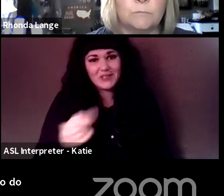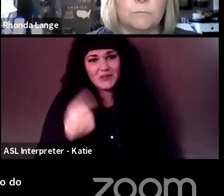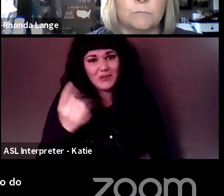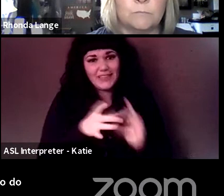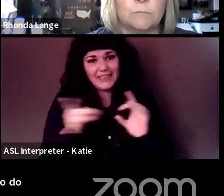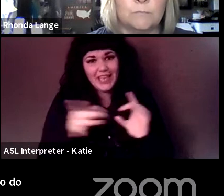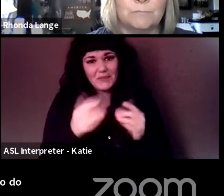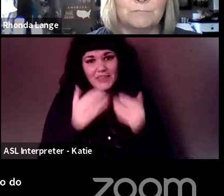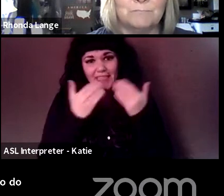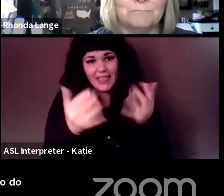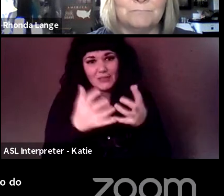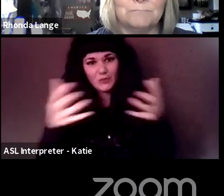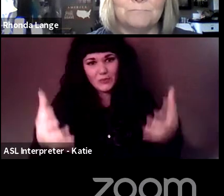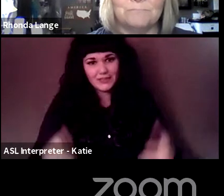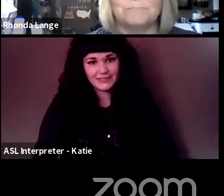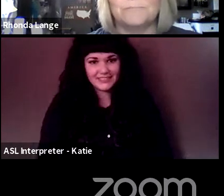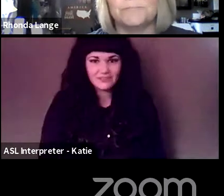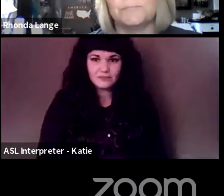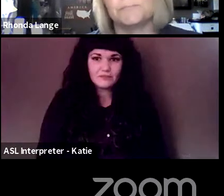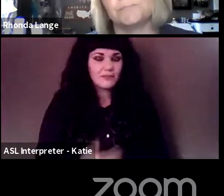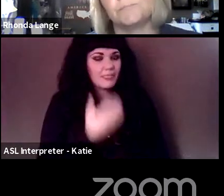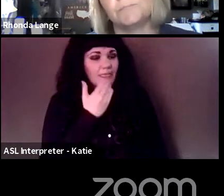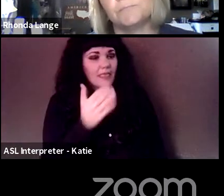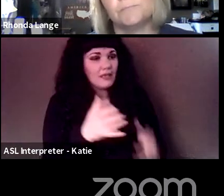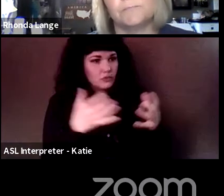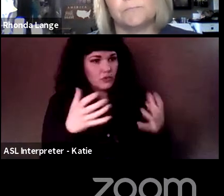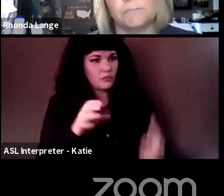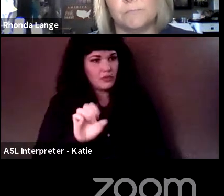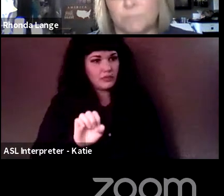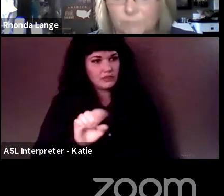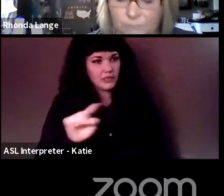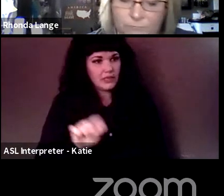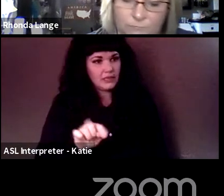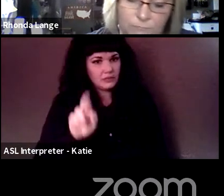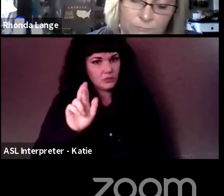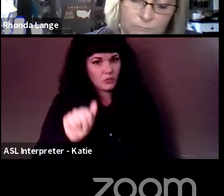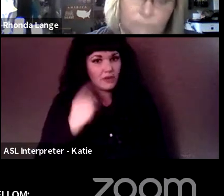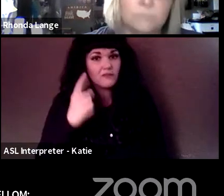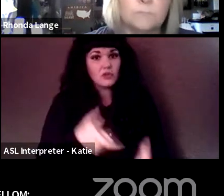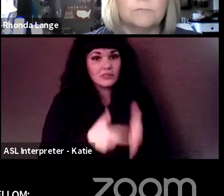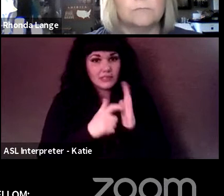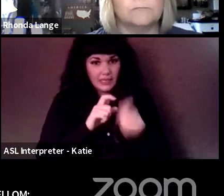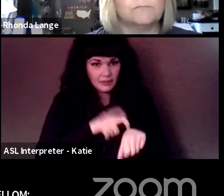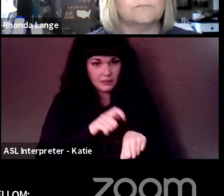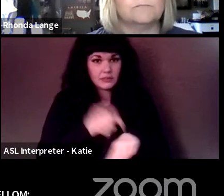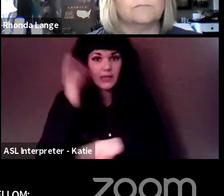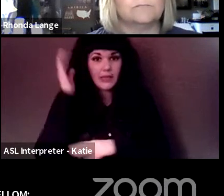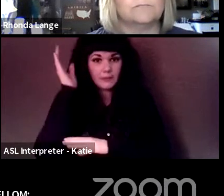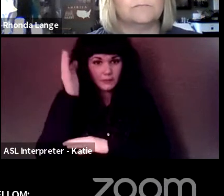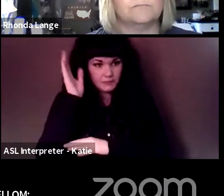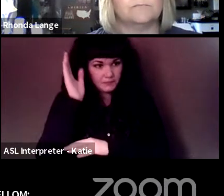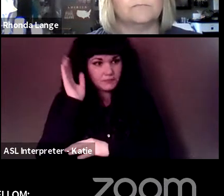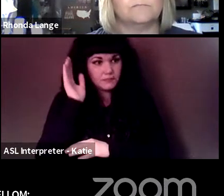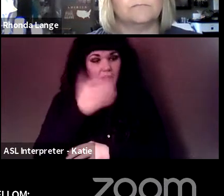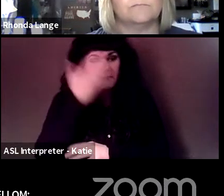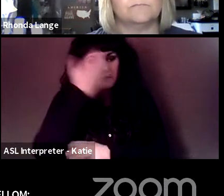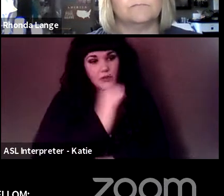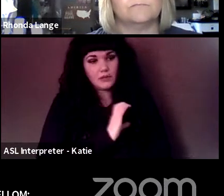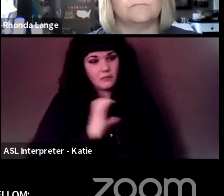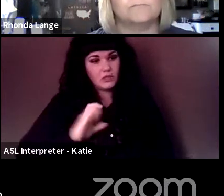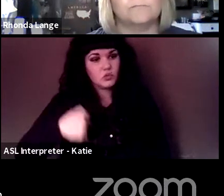very much. Thank you so much, Ezra, for taking the time to address the commission. We appreciate